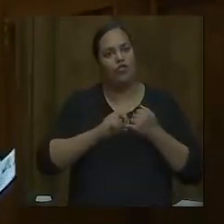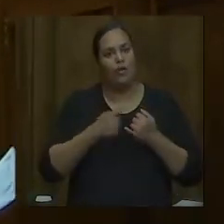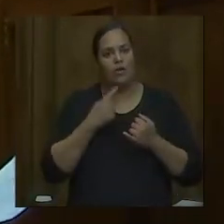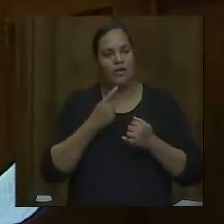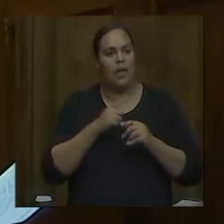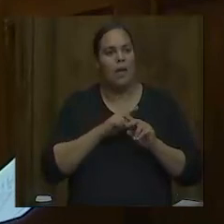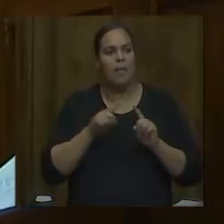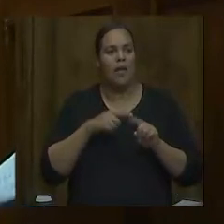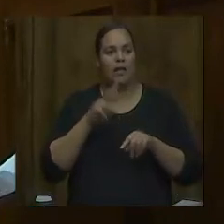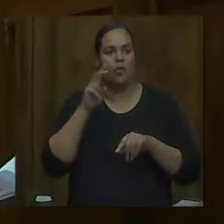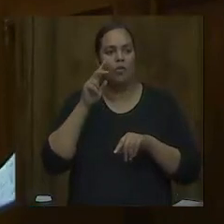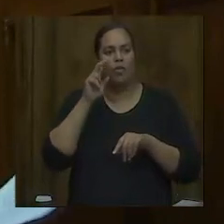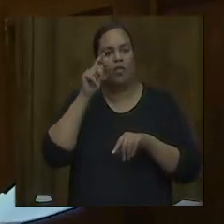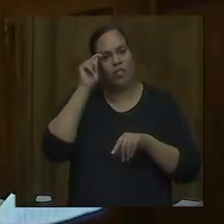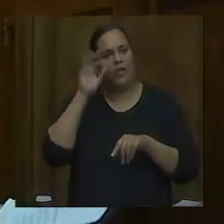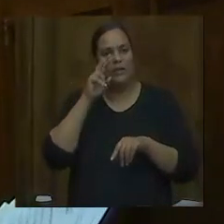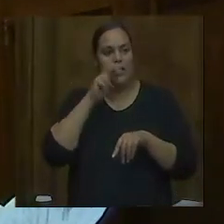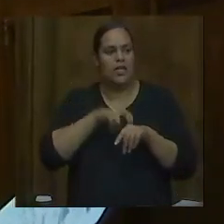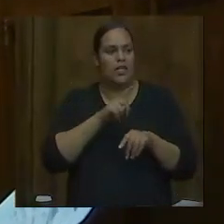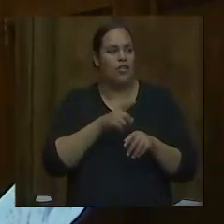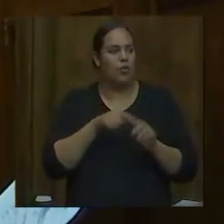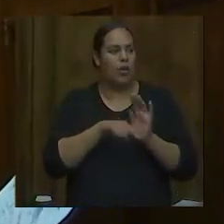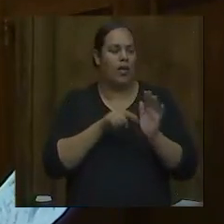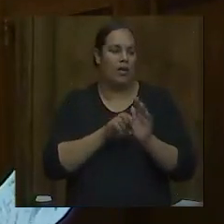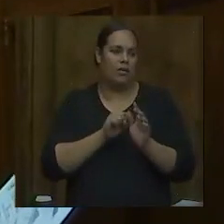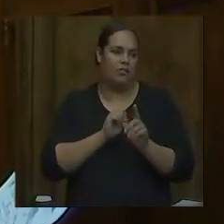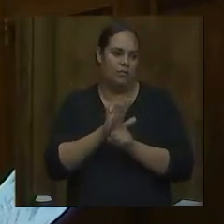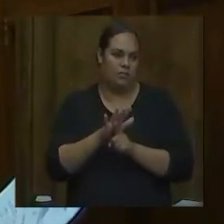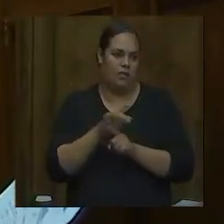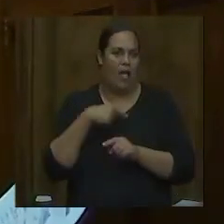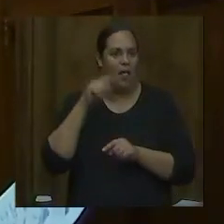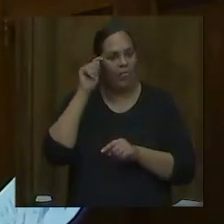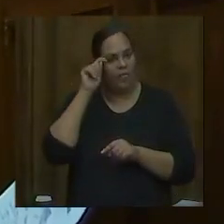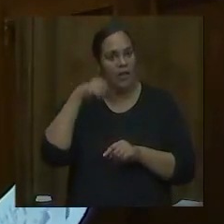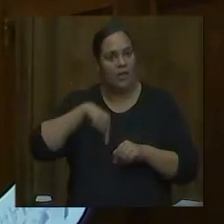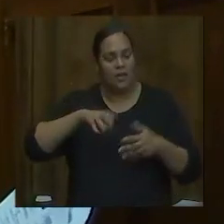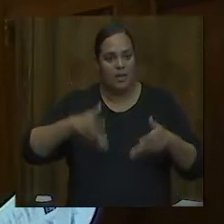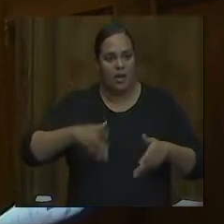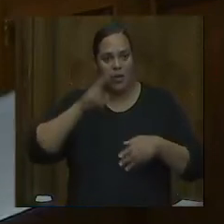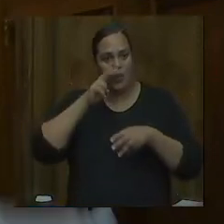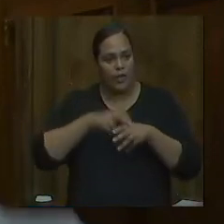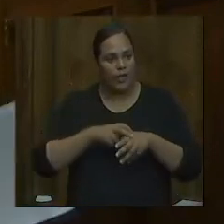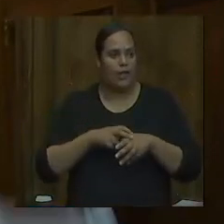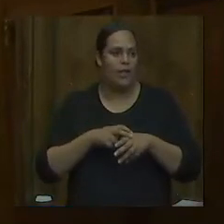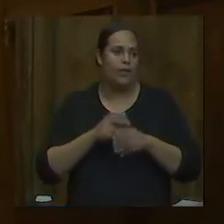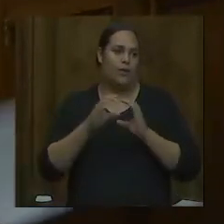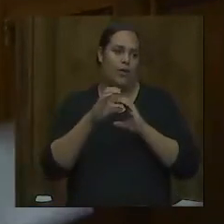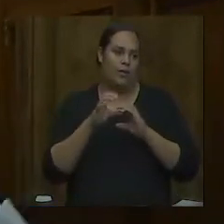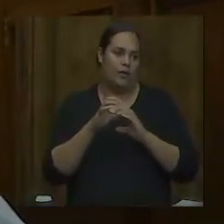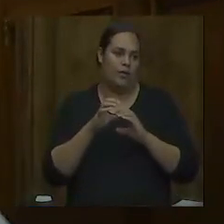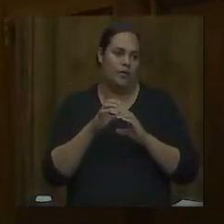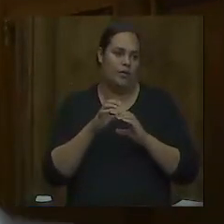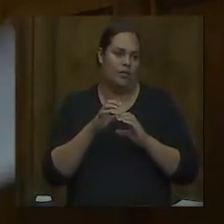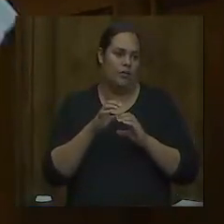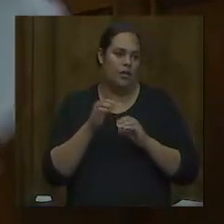is nodig nie. Ons moet in ons gemeenskappe kommunikeer, veral in hierdie portefeulje, op 'n manier. I know